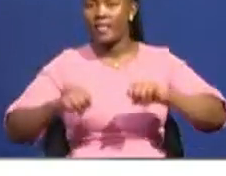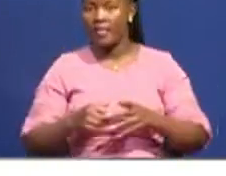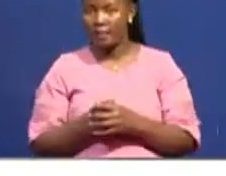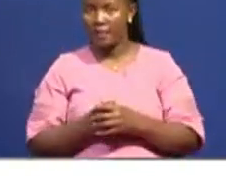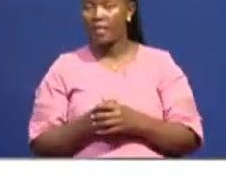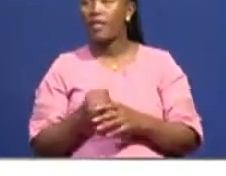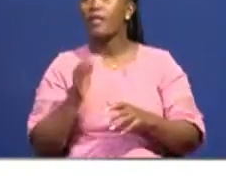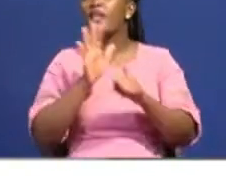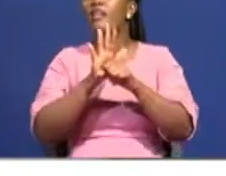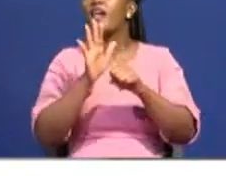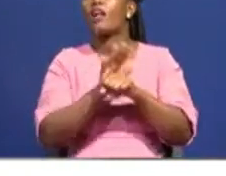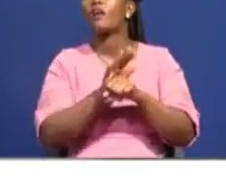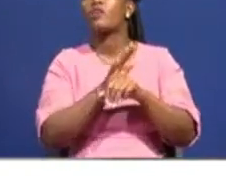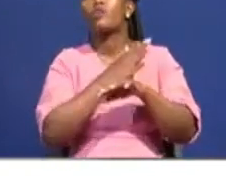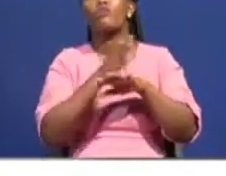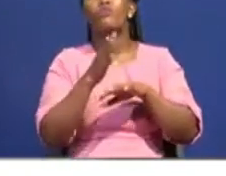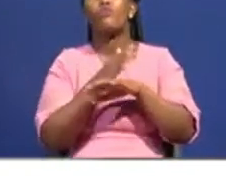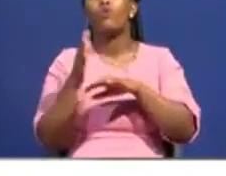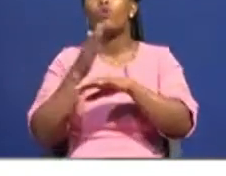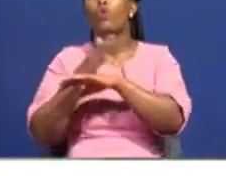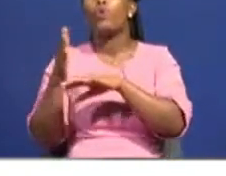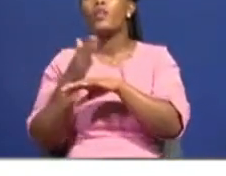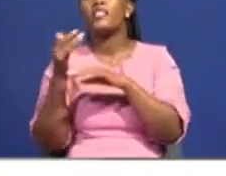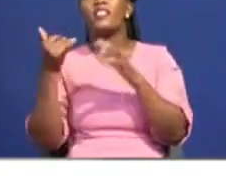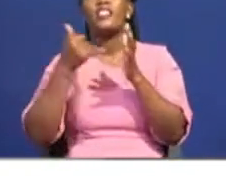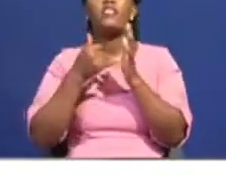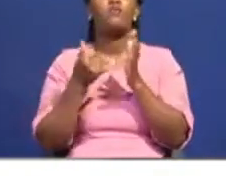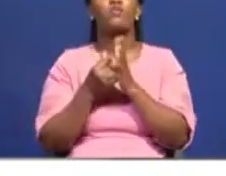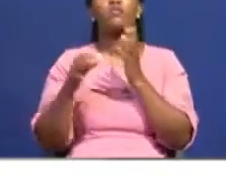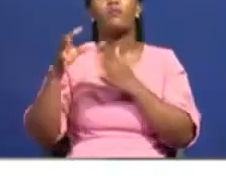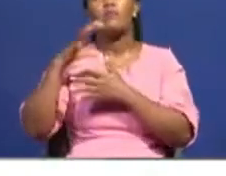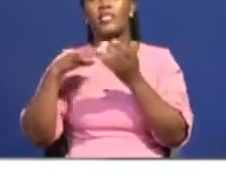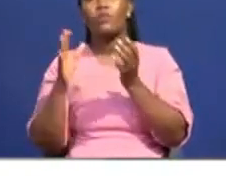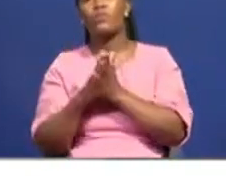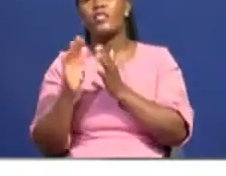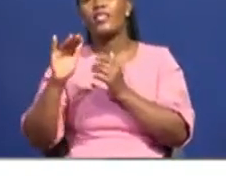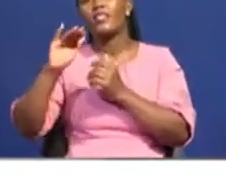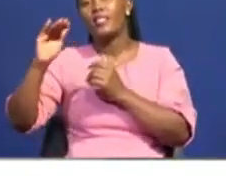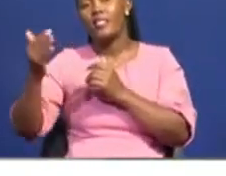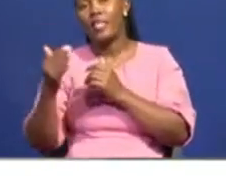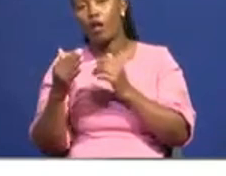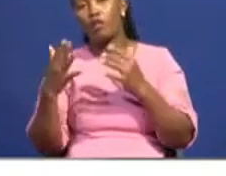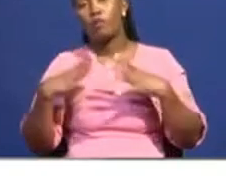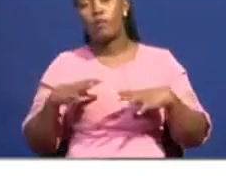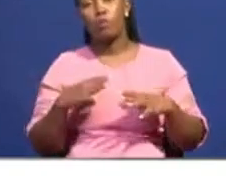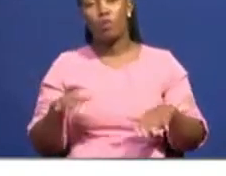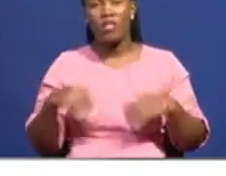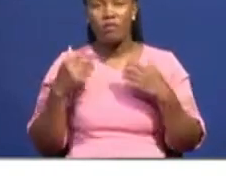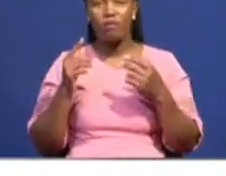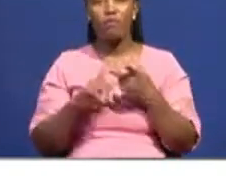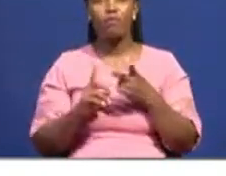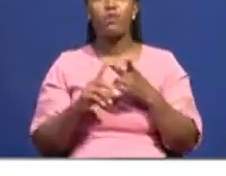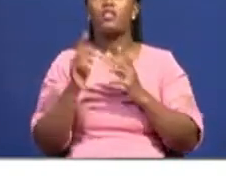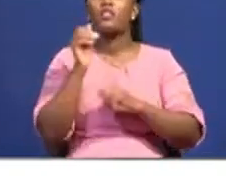waste combined in towns and residential areas and schools